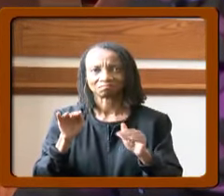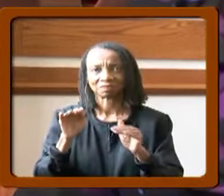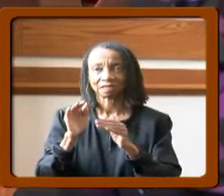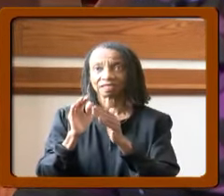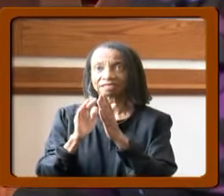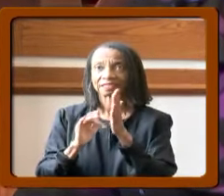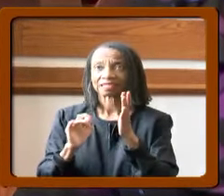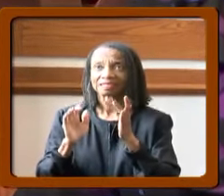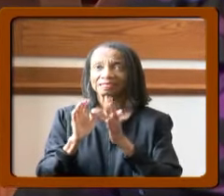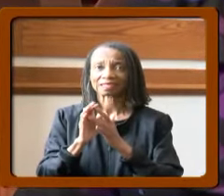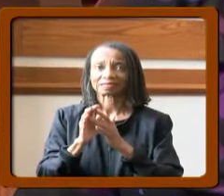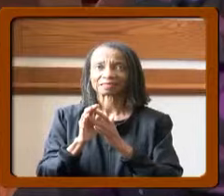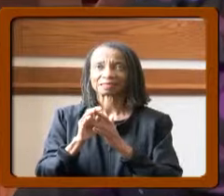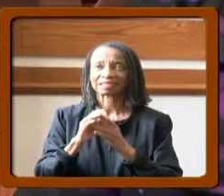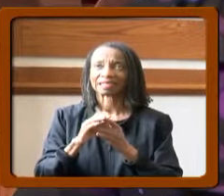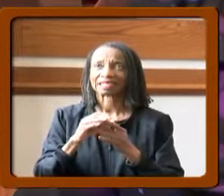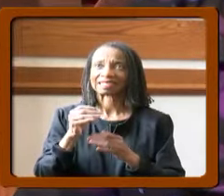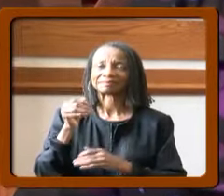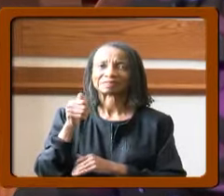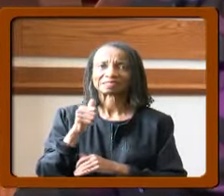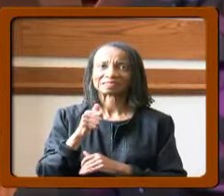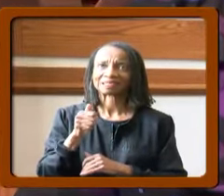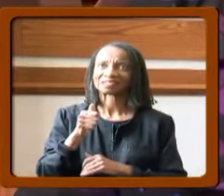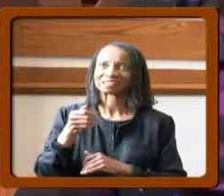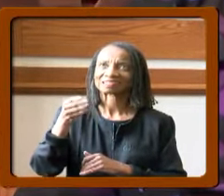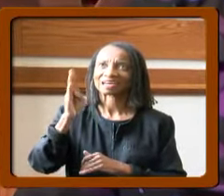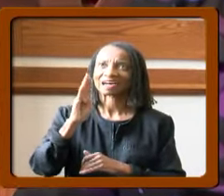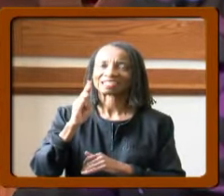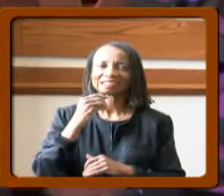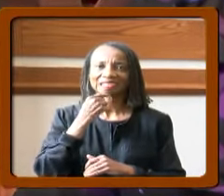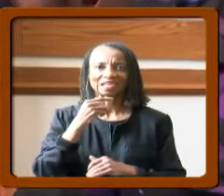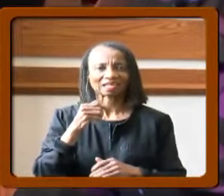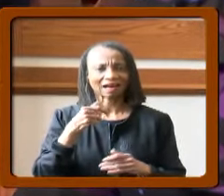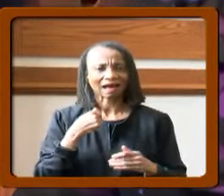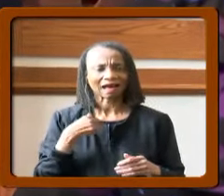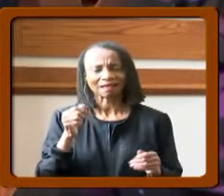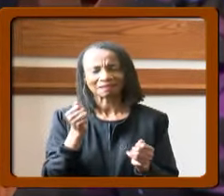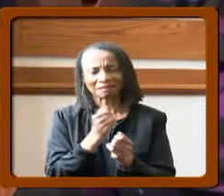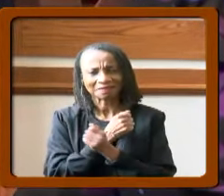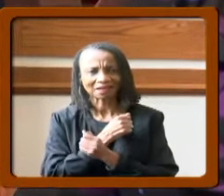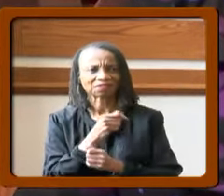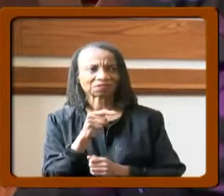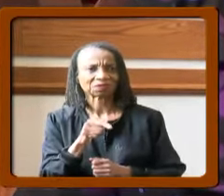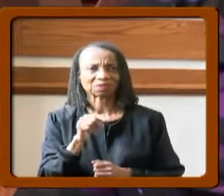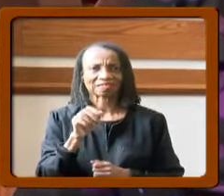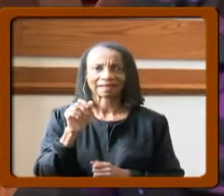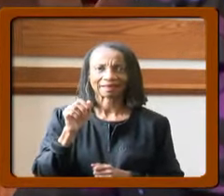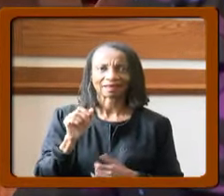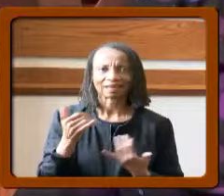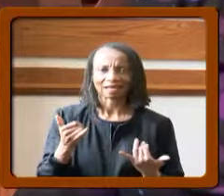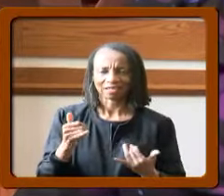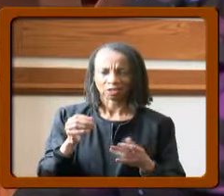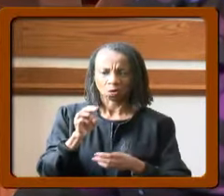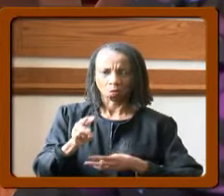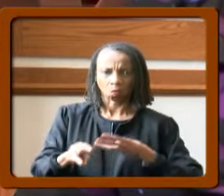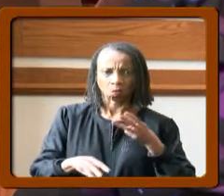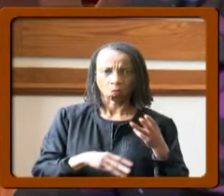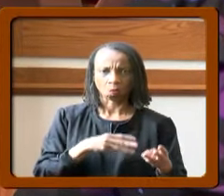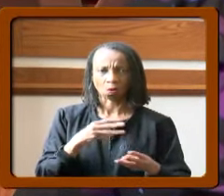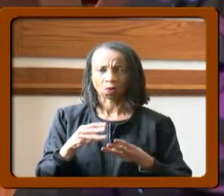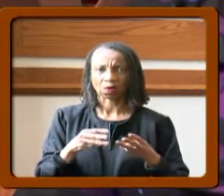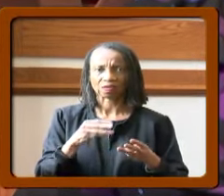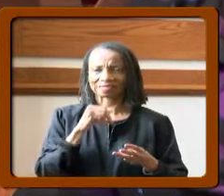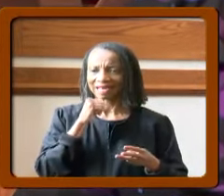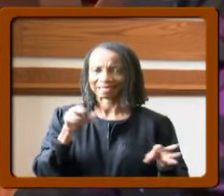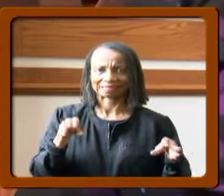Jesus is God saying that you are the apple of my eye. That in a world that denies your humanity, in a world